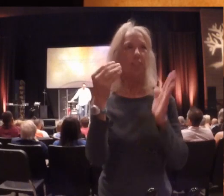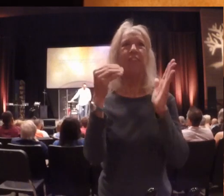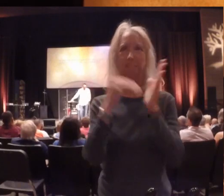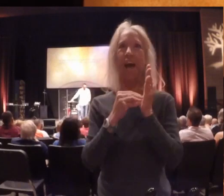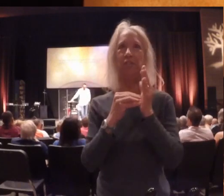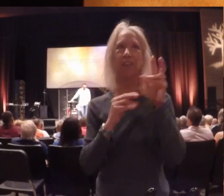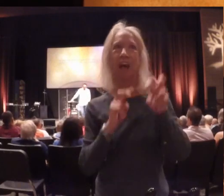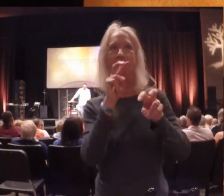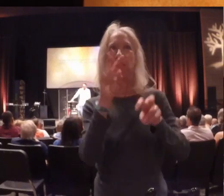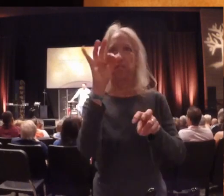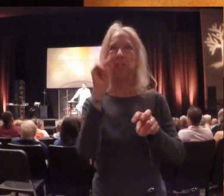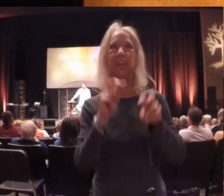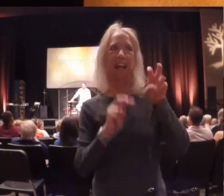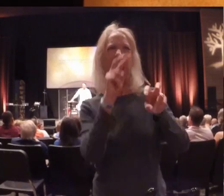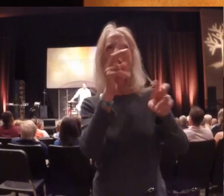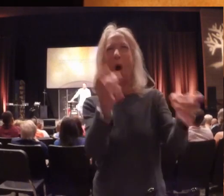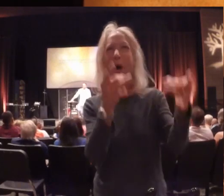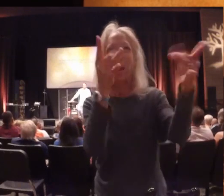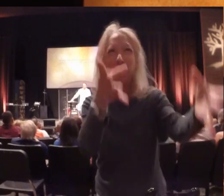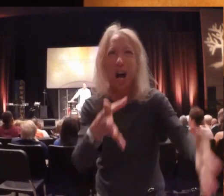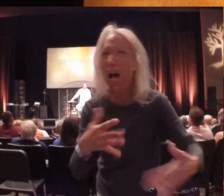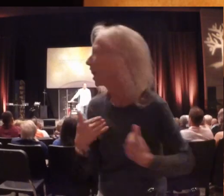Yeah, it was horrible. It was